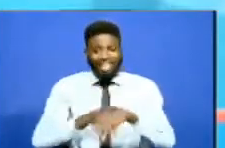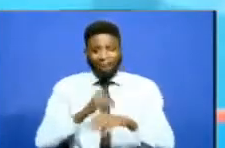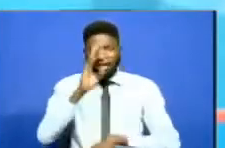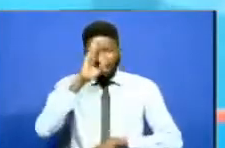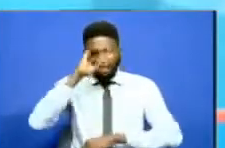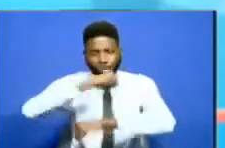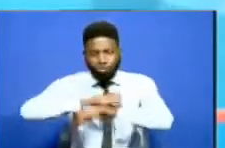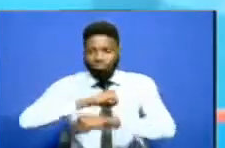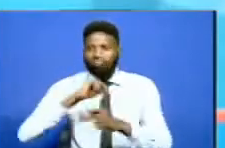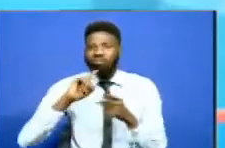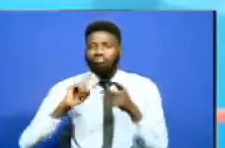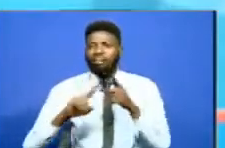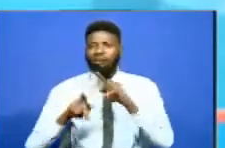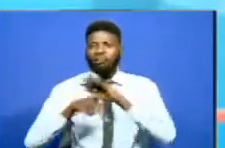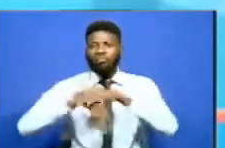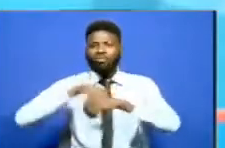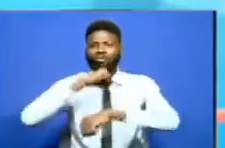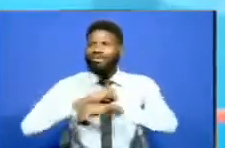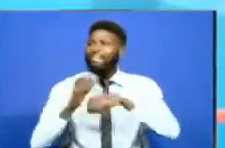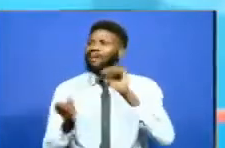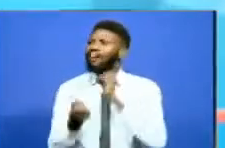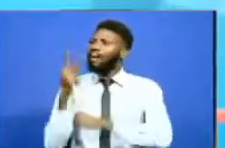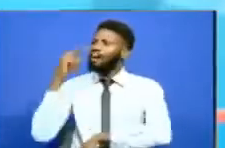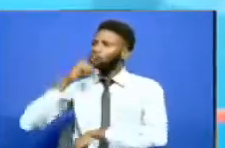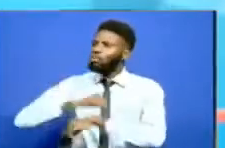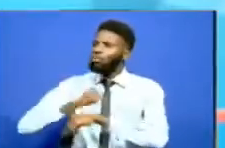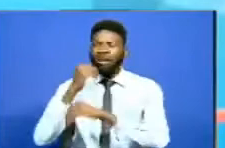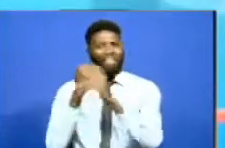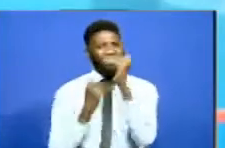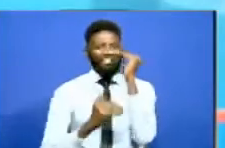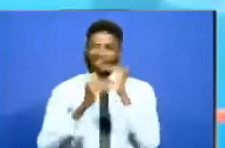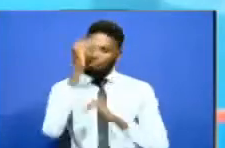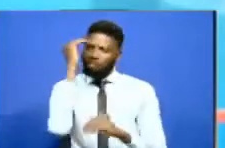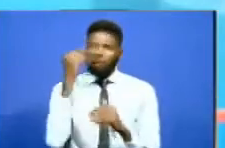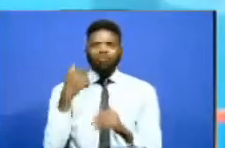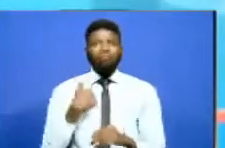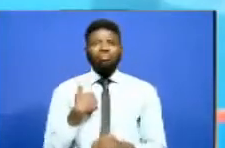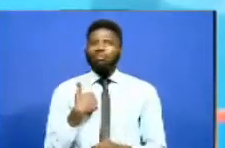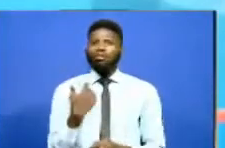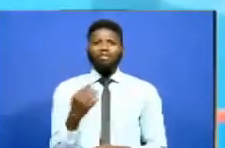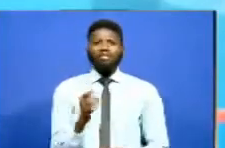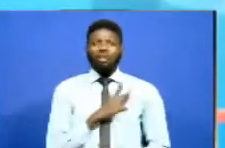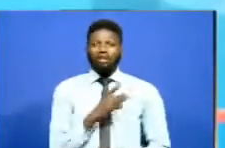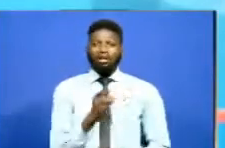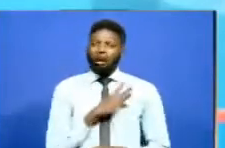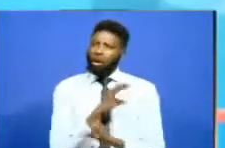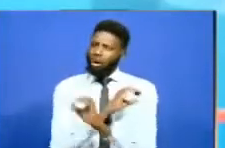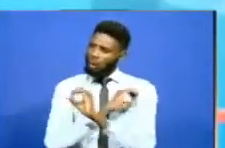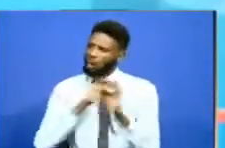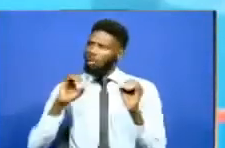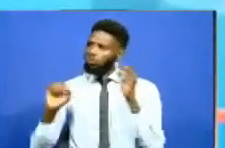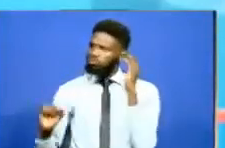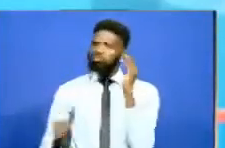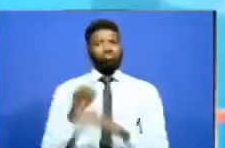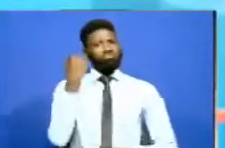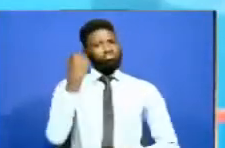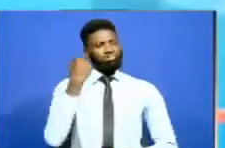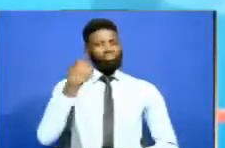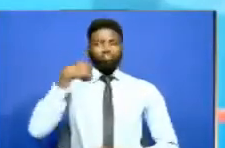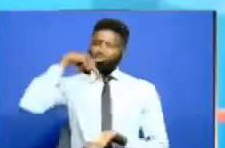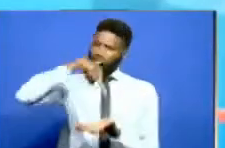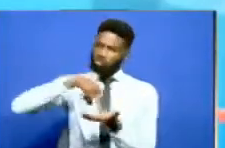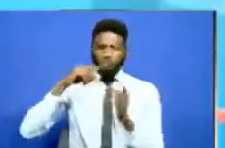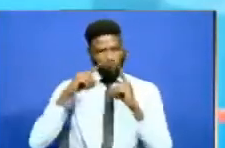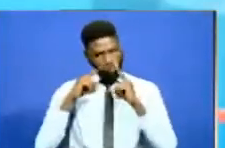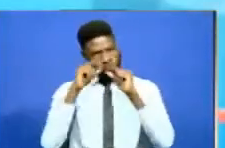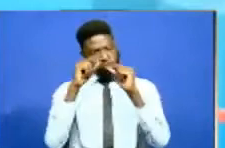school, and even in secondary school, even at the university level. I was not afraid to come up and express myself and say what it